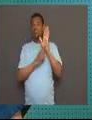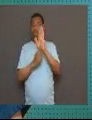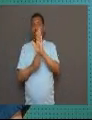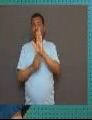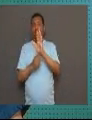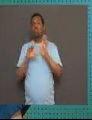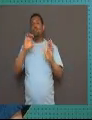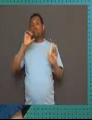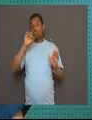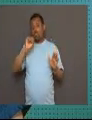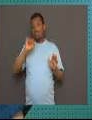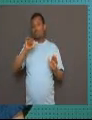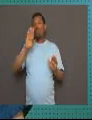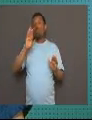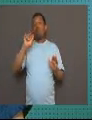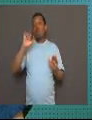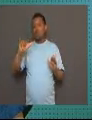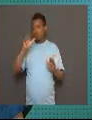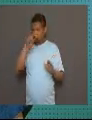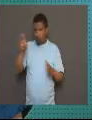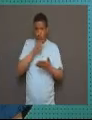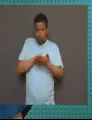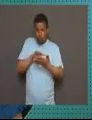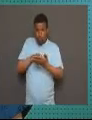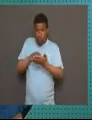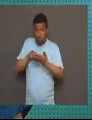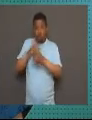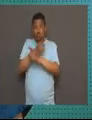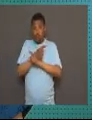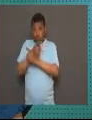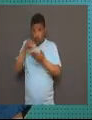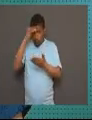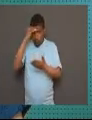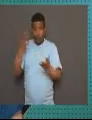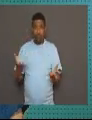and symbols throughout your studies of geography.